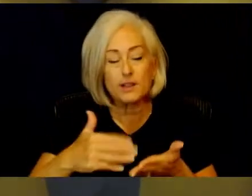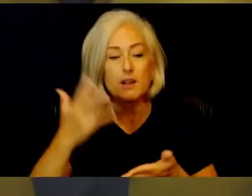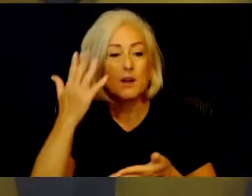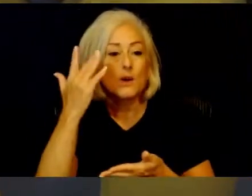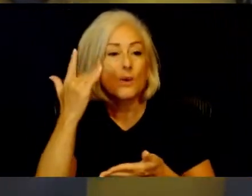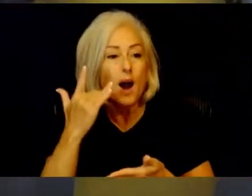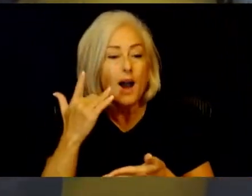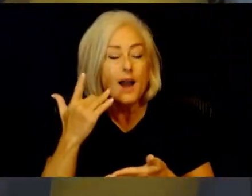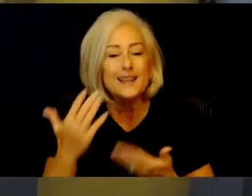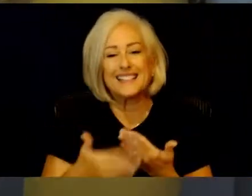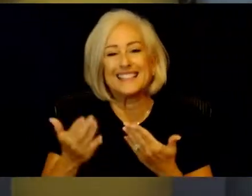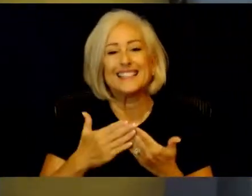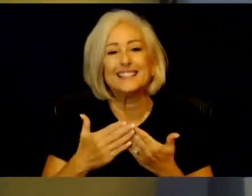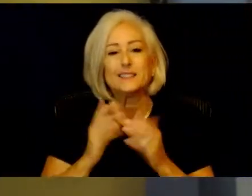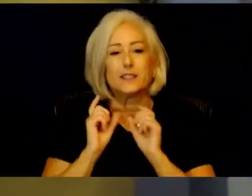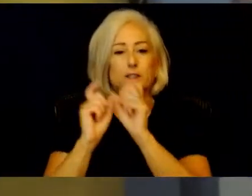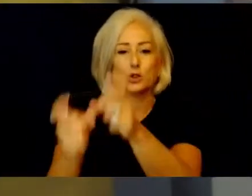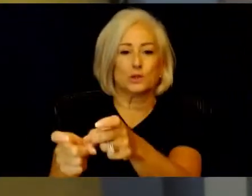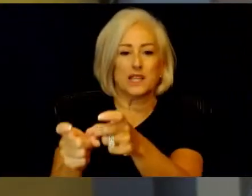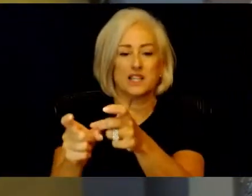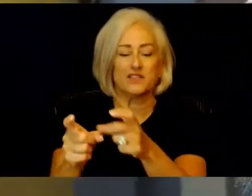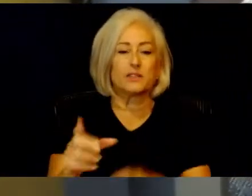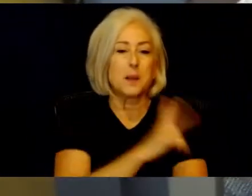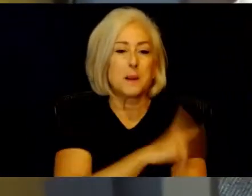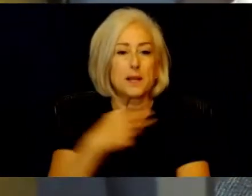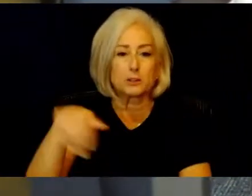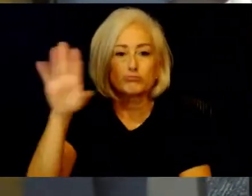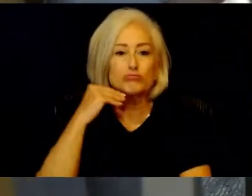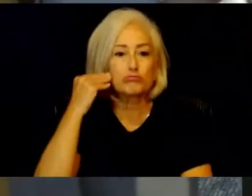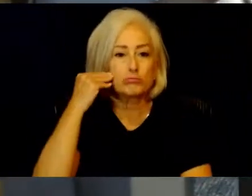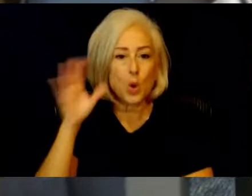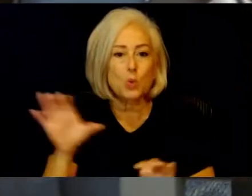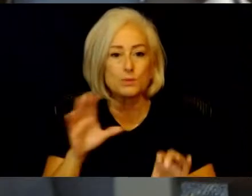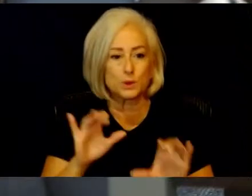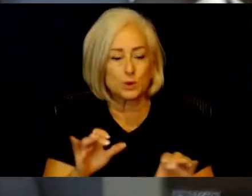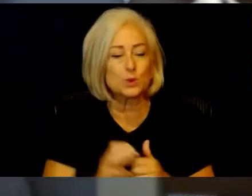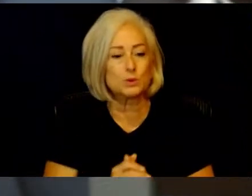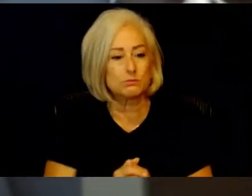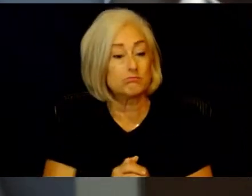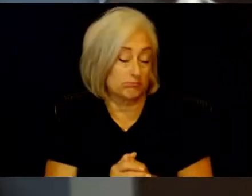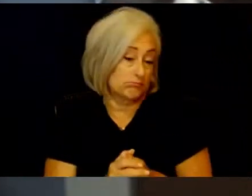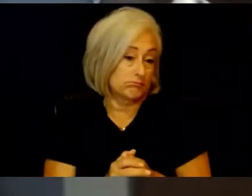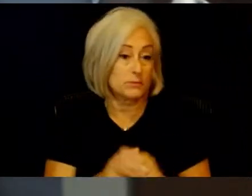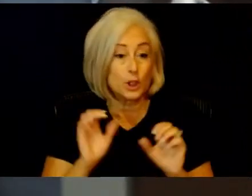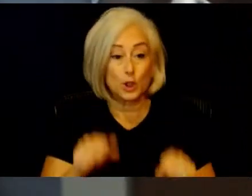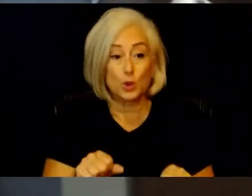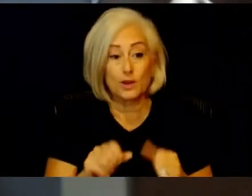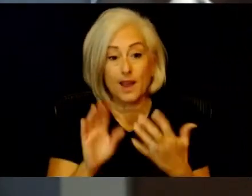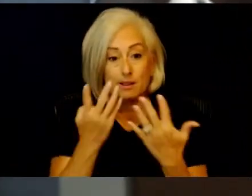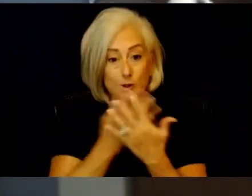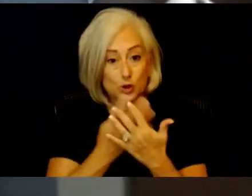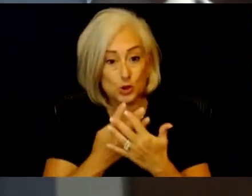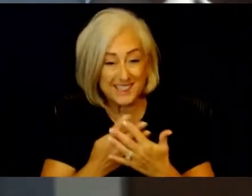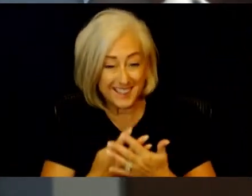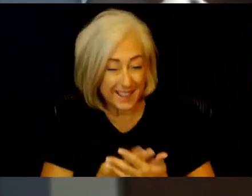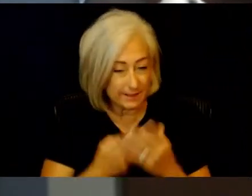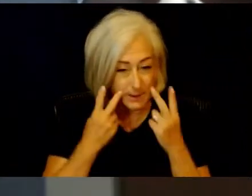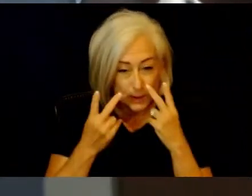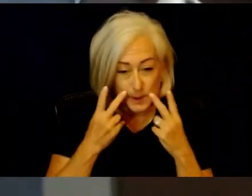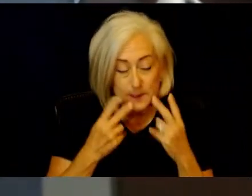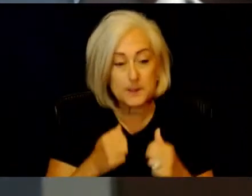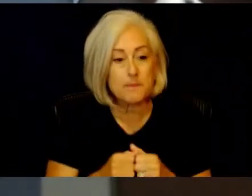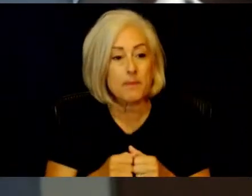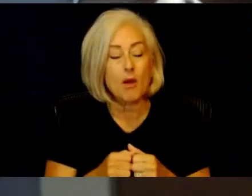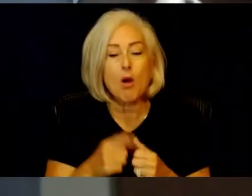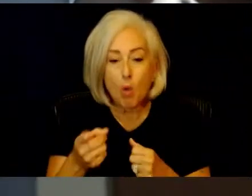patients to do it. Patients have less anxiety about doing this test, and you really can screen. So this is a good screening device. Let's say you find somebody to have a